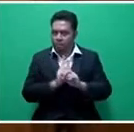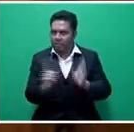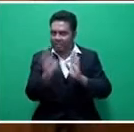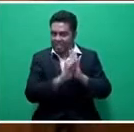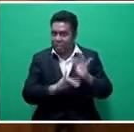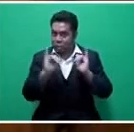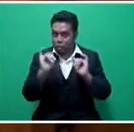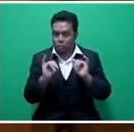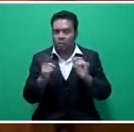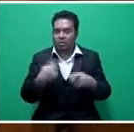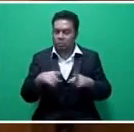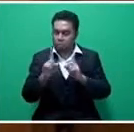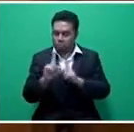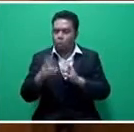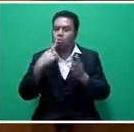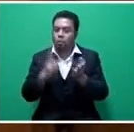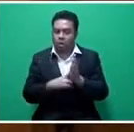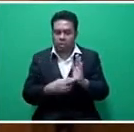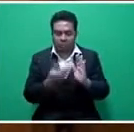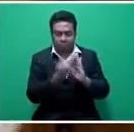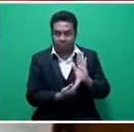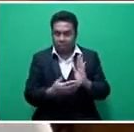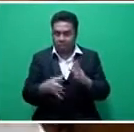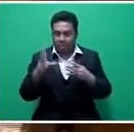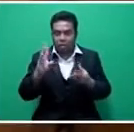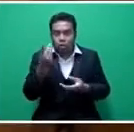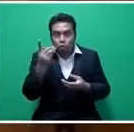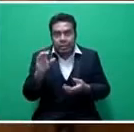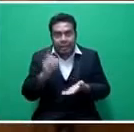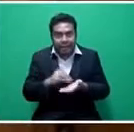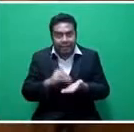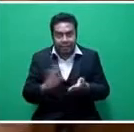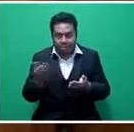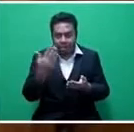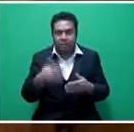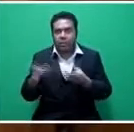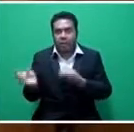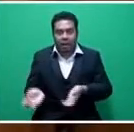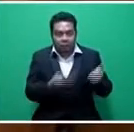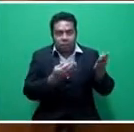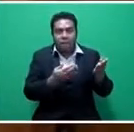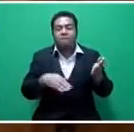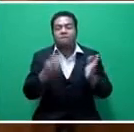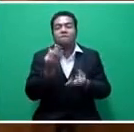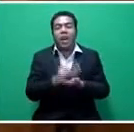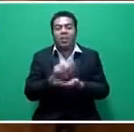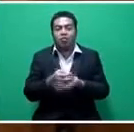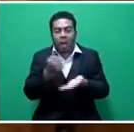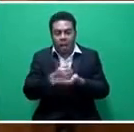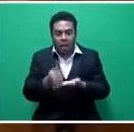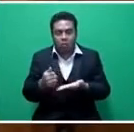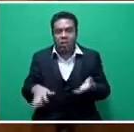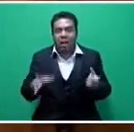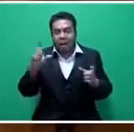issues such as reporting on deadlines, submission of the financial accounts, spending details that are not updated,